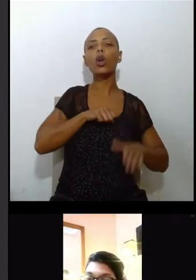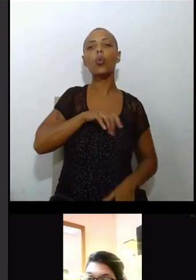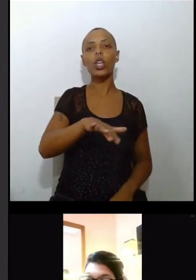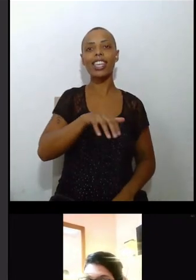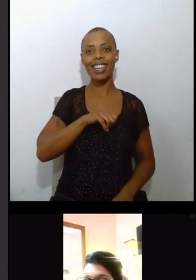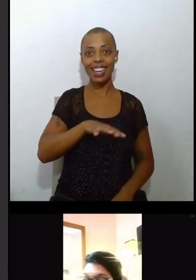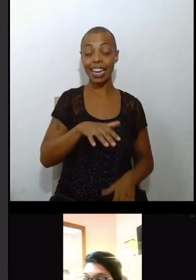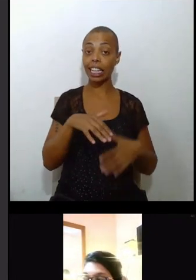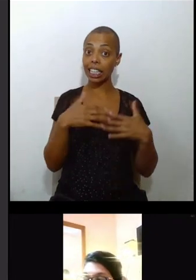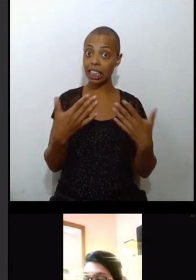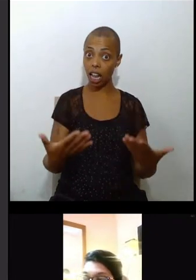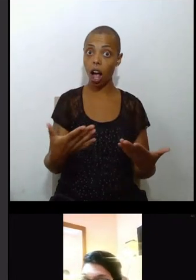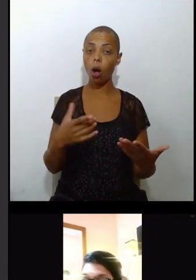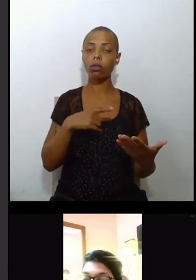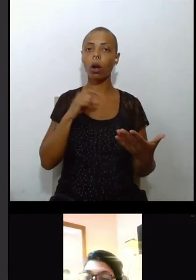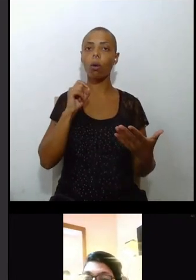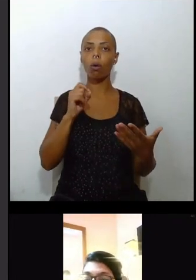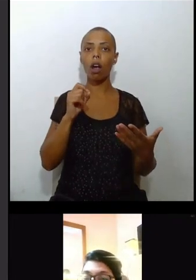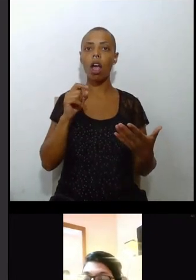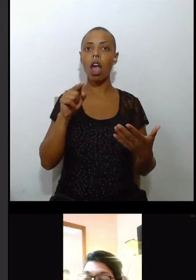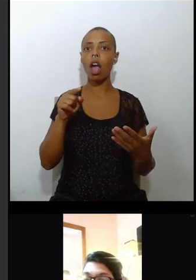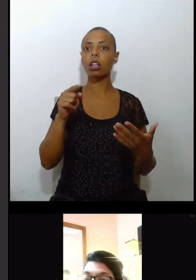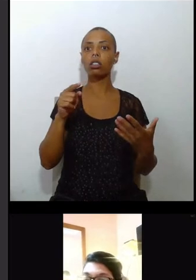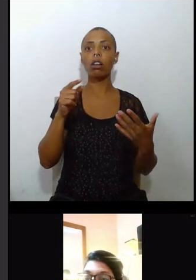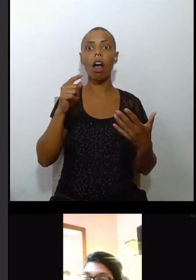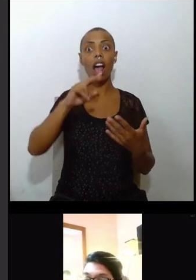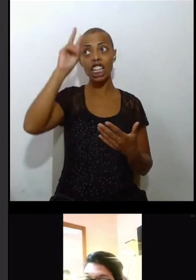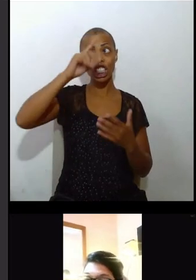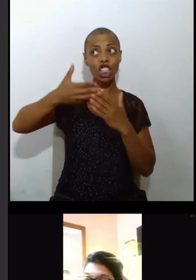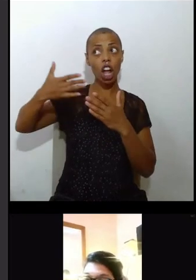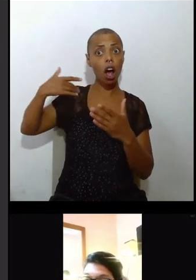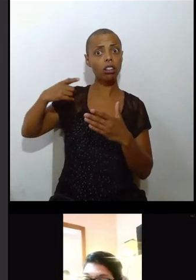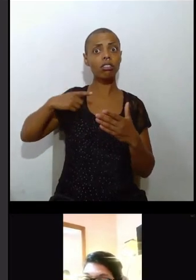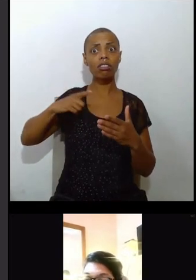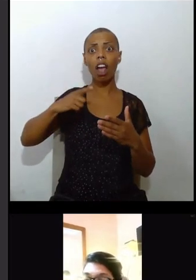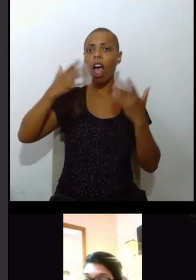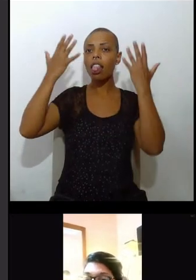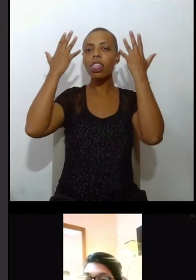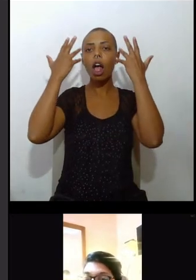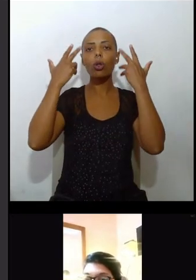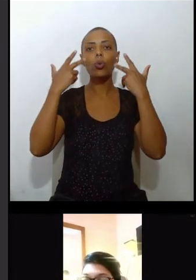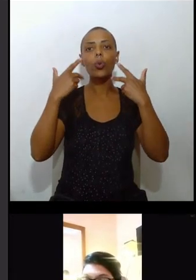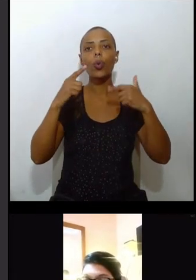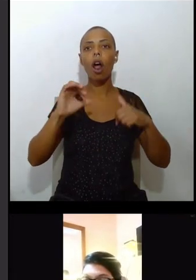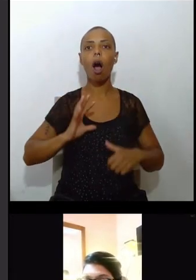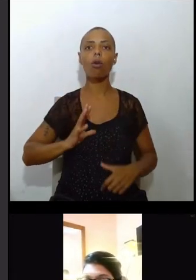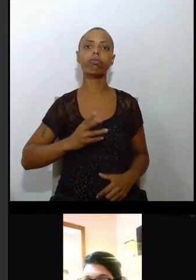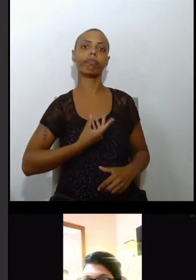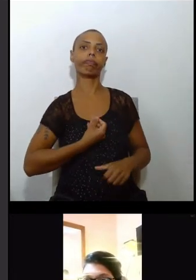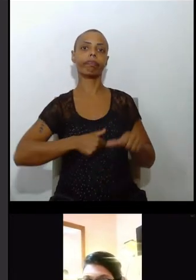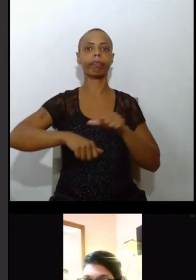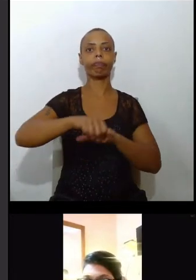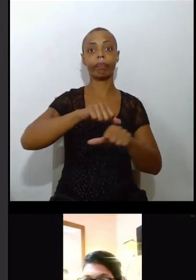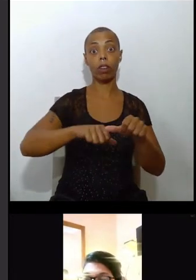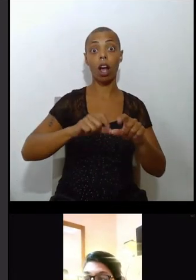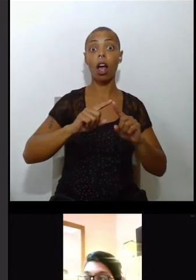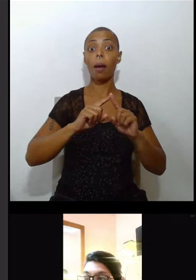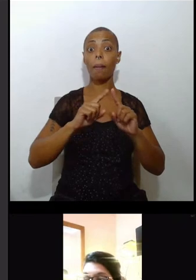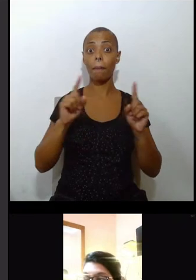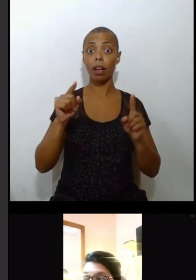and mythological stories all of this was a very big curiosity for the reason why aravania project